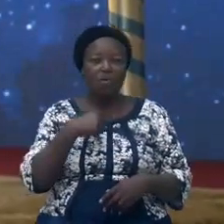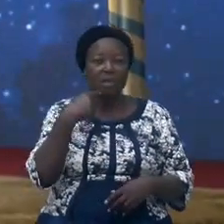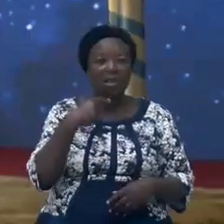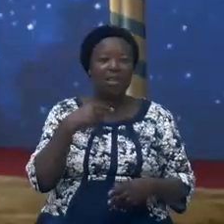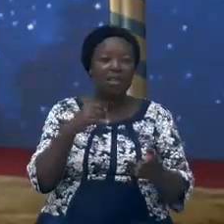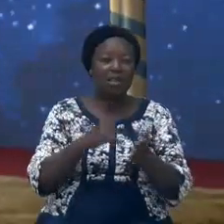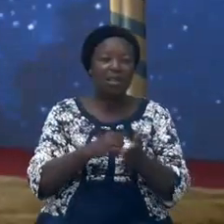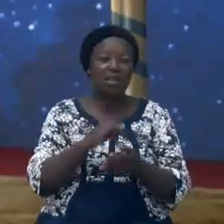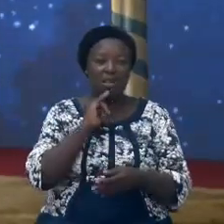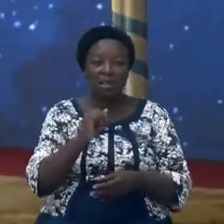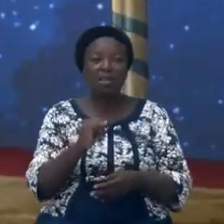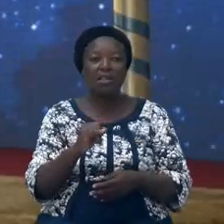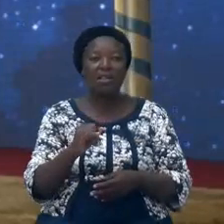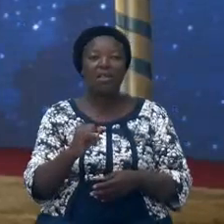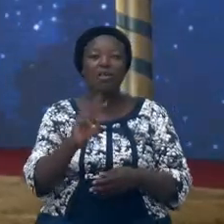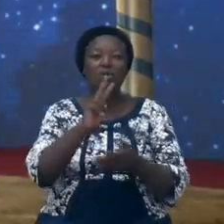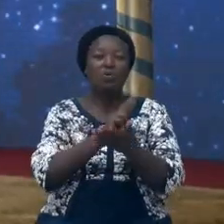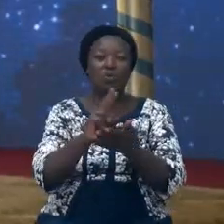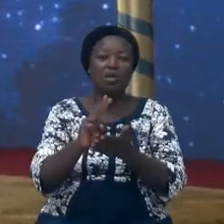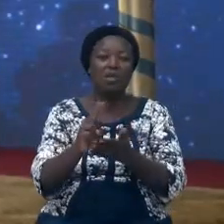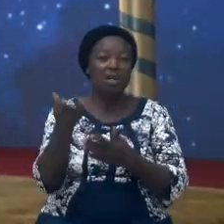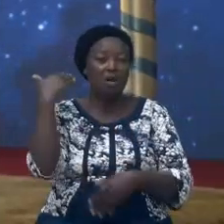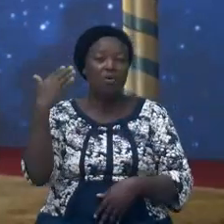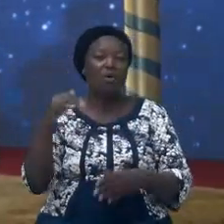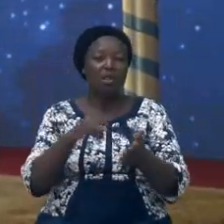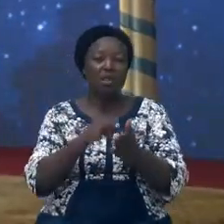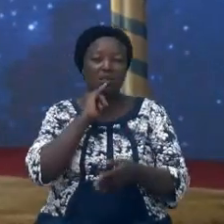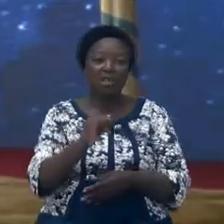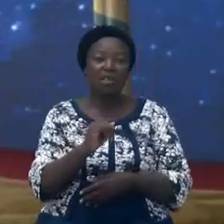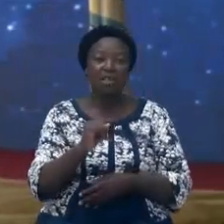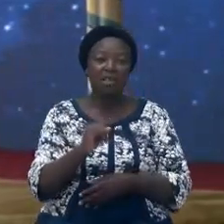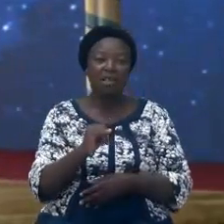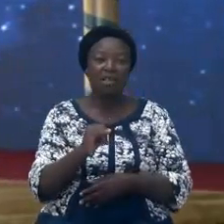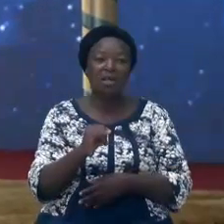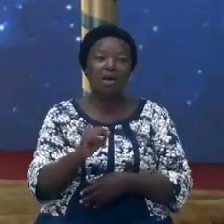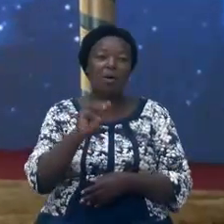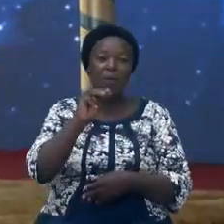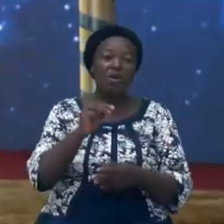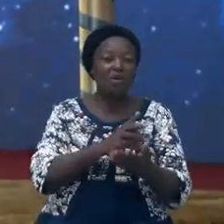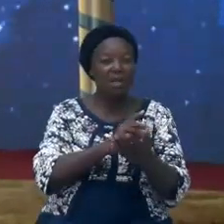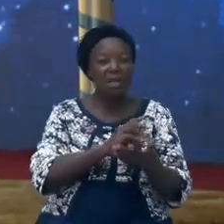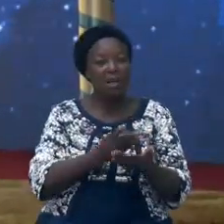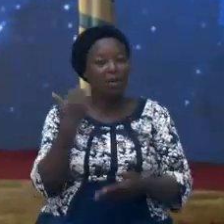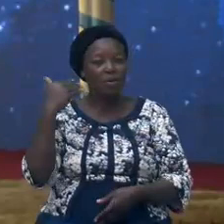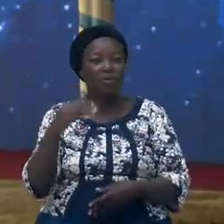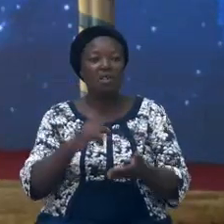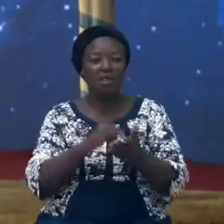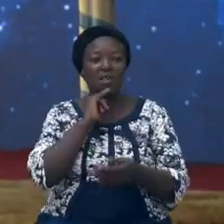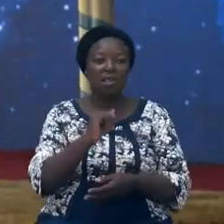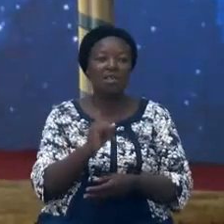so yesterday i said it is two weeks ago it is